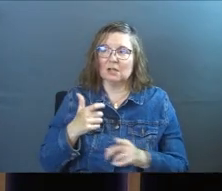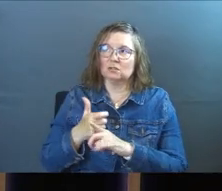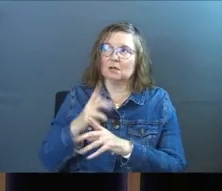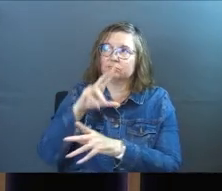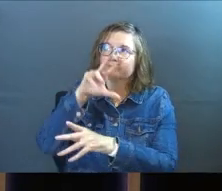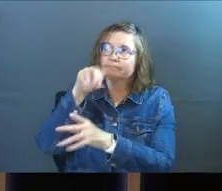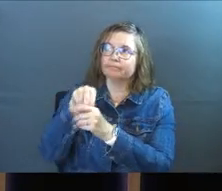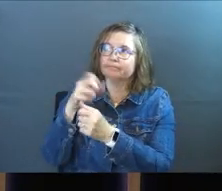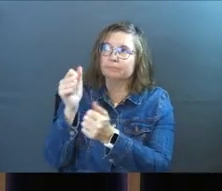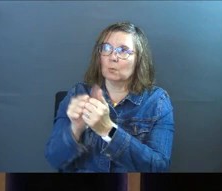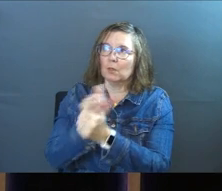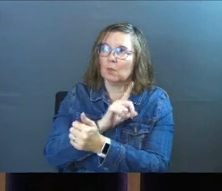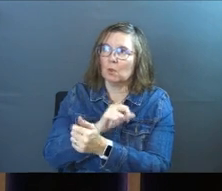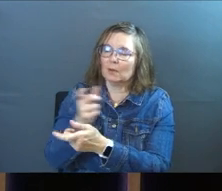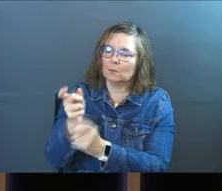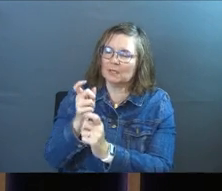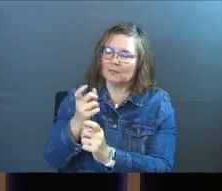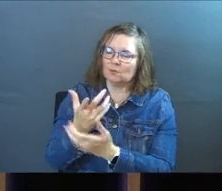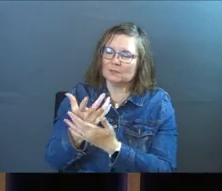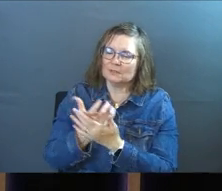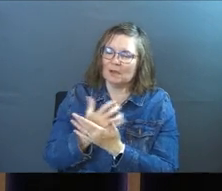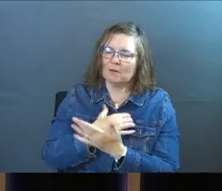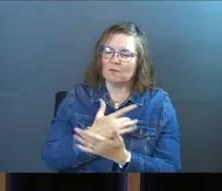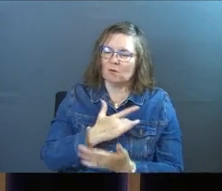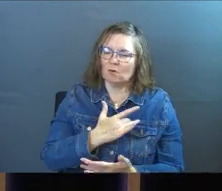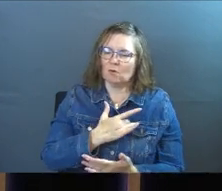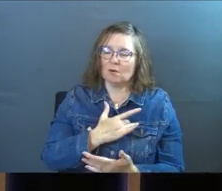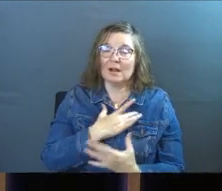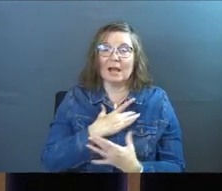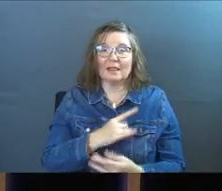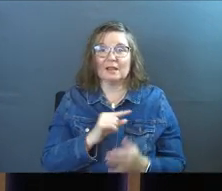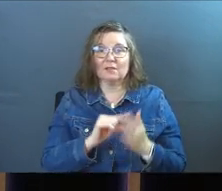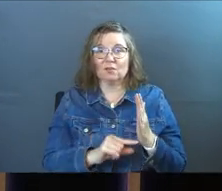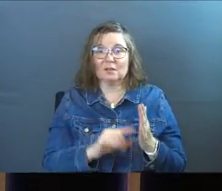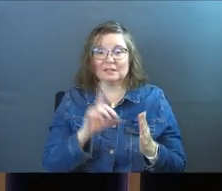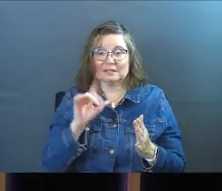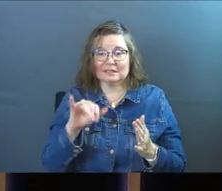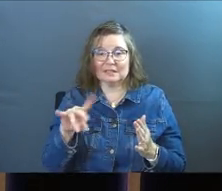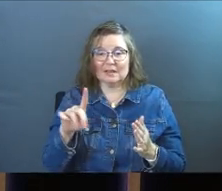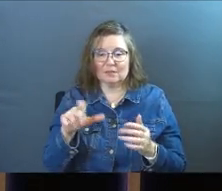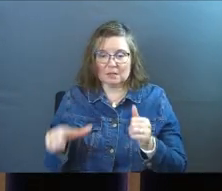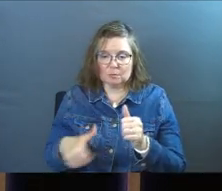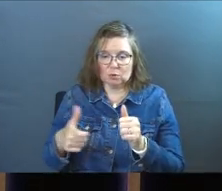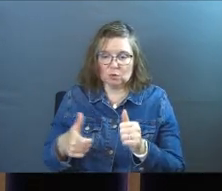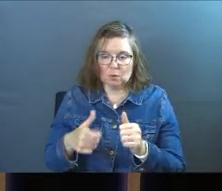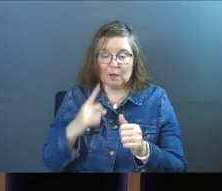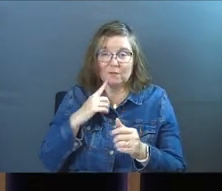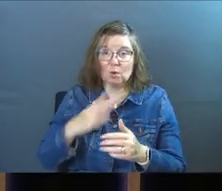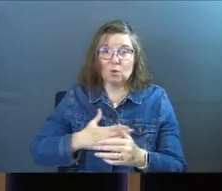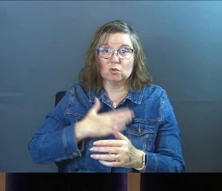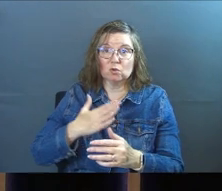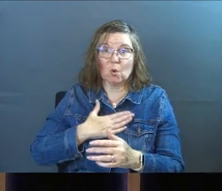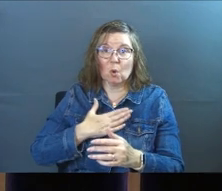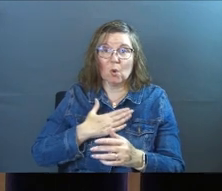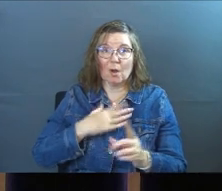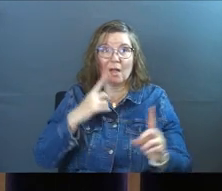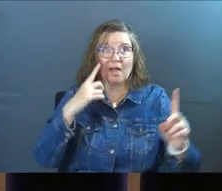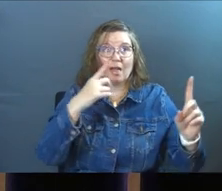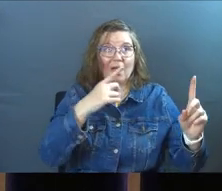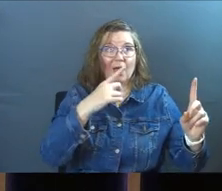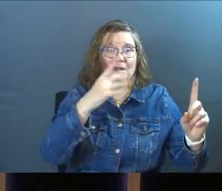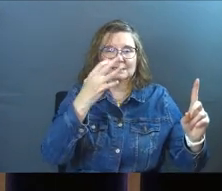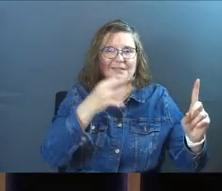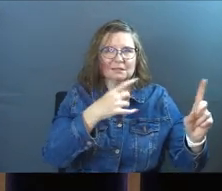the desires of your heart. I just like that little verse there because David turns this whole pursuit of your ultimate joy and says it's